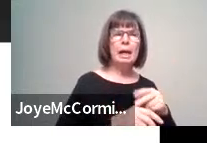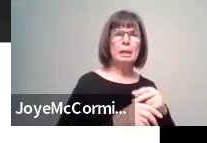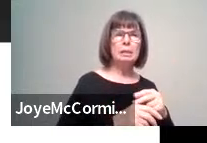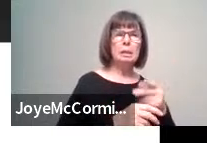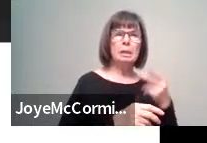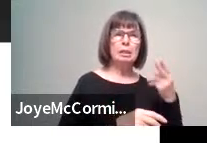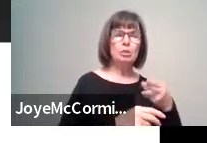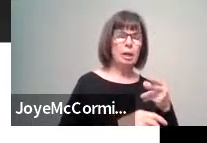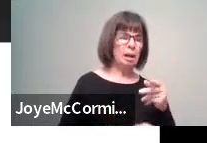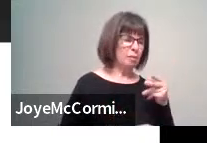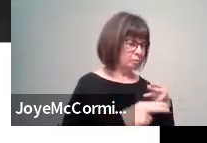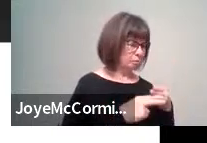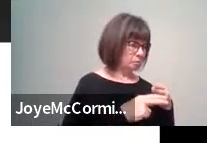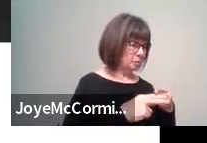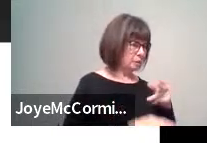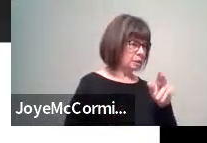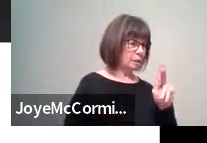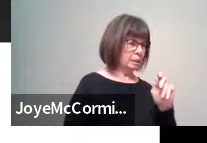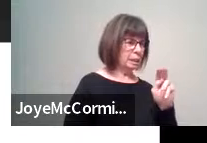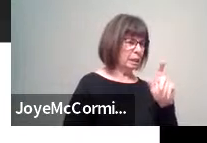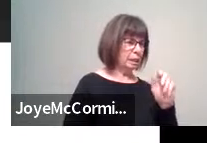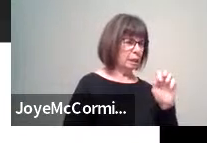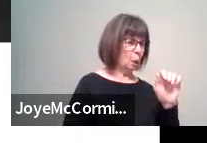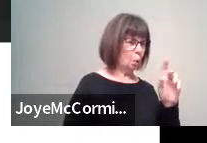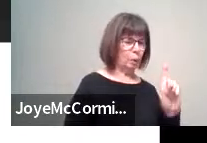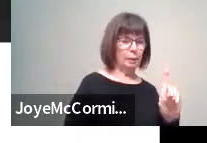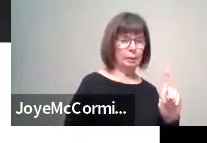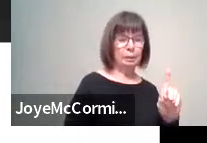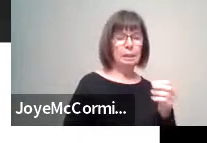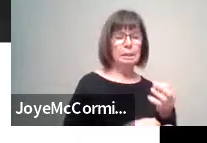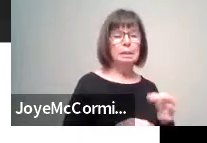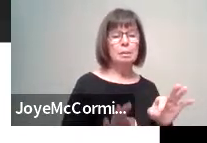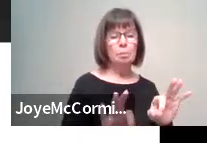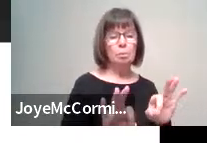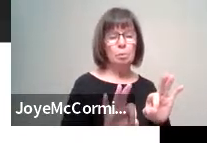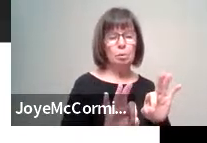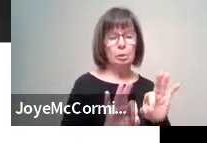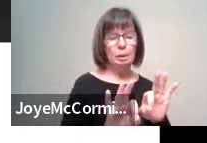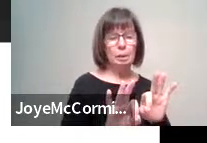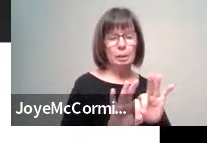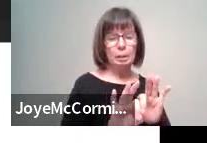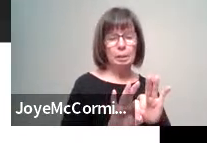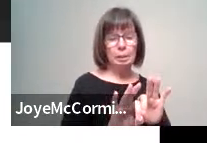It's important to note that intradermal administration is as immunogenic,